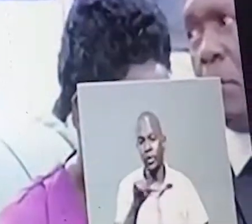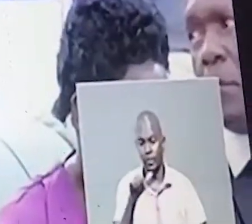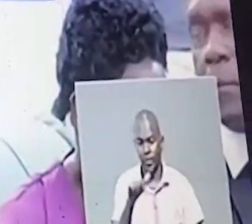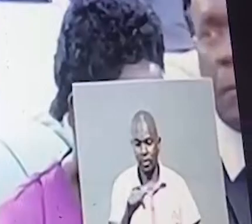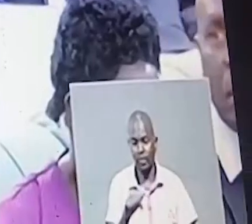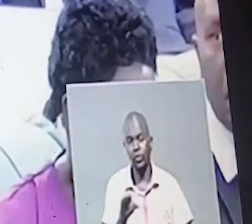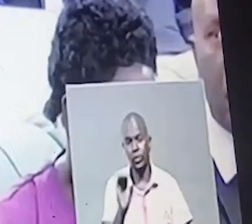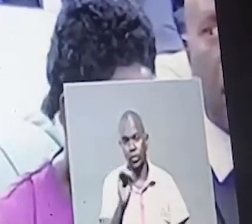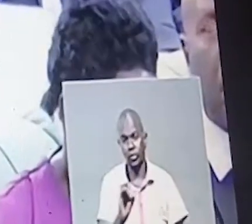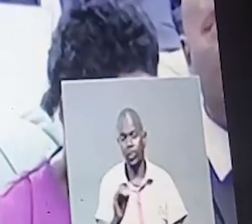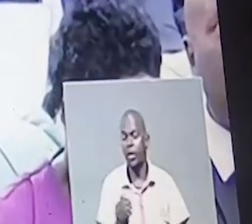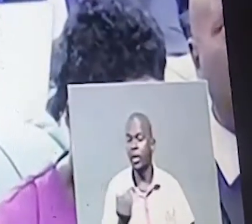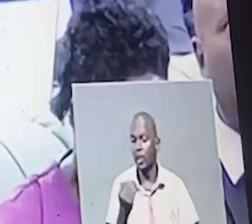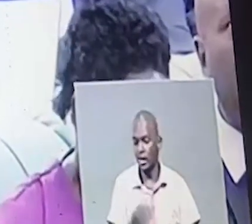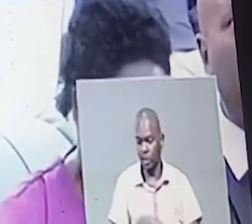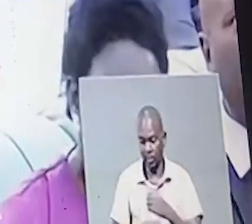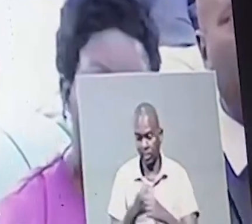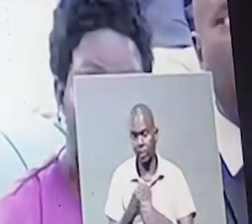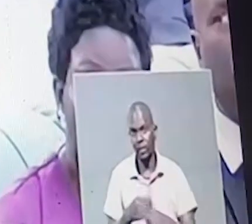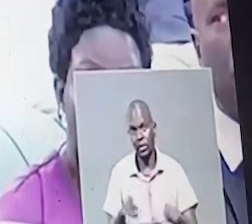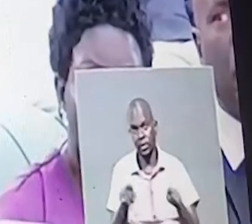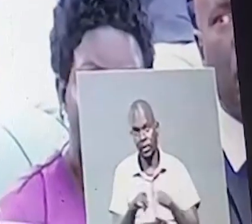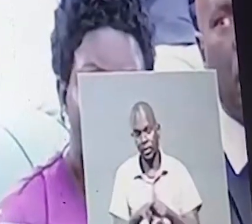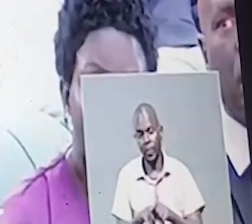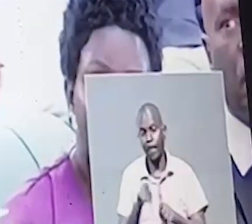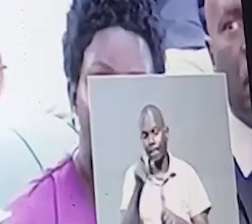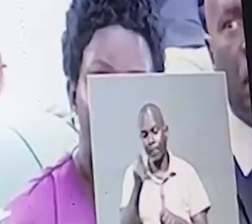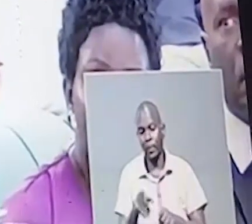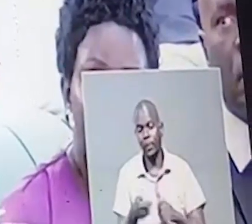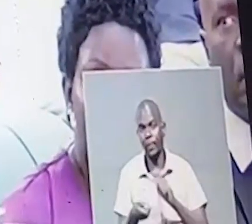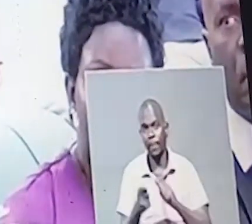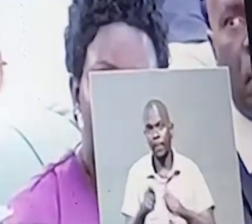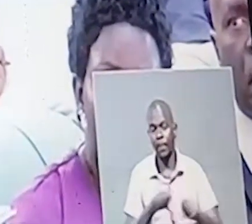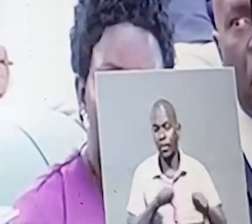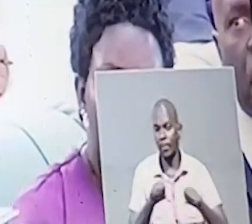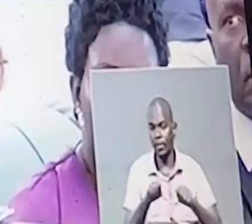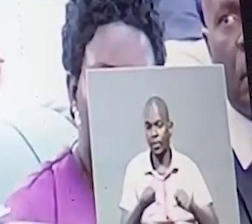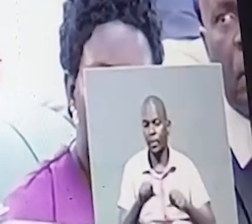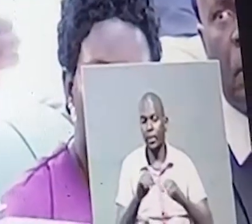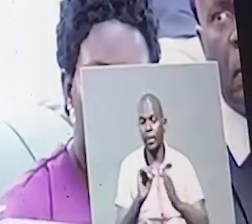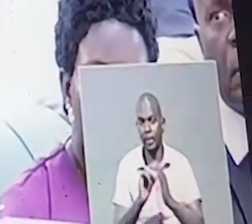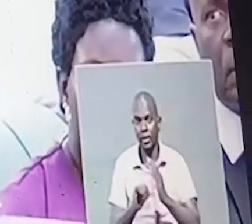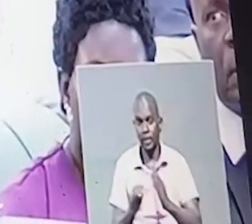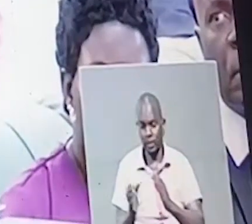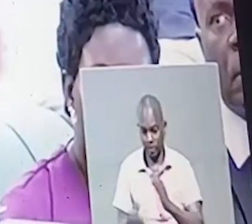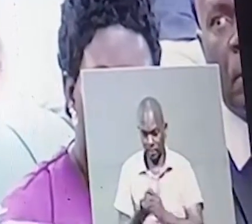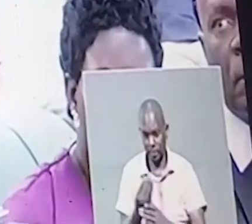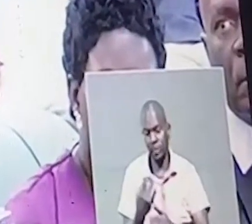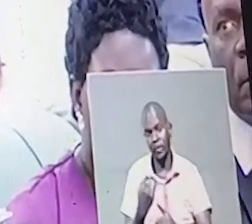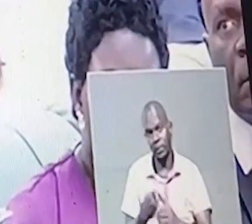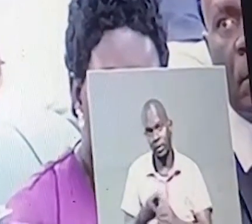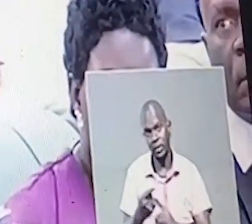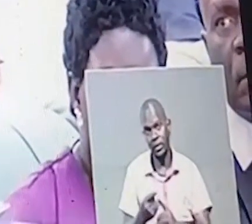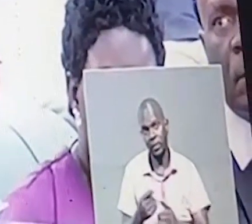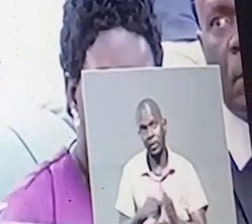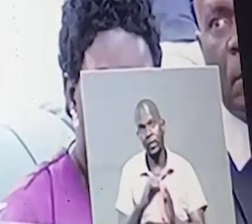year. The same person who is trying to amend the Administration of Parliament Act just generated his bill within a month, and it's